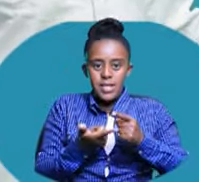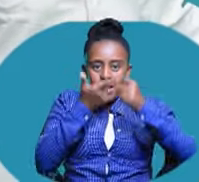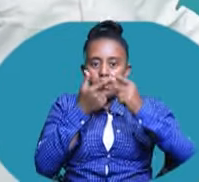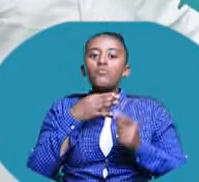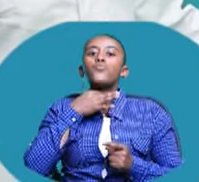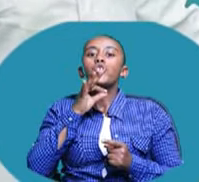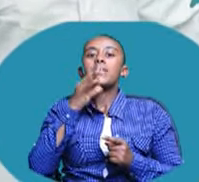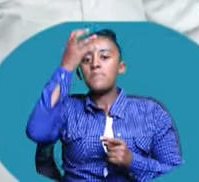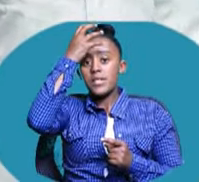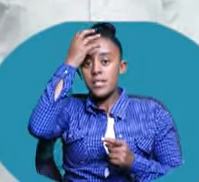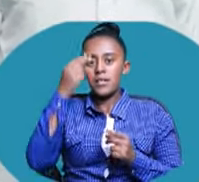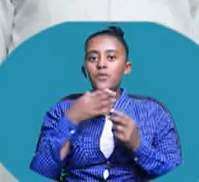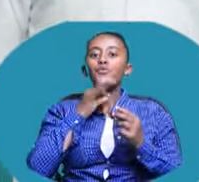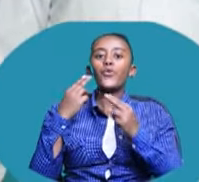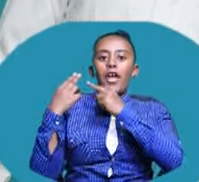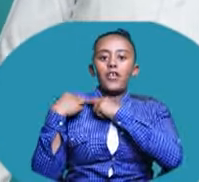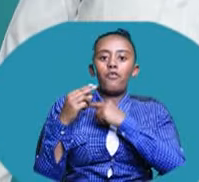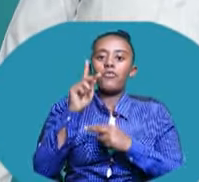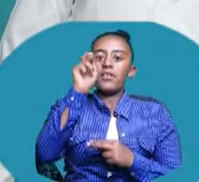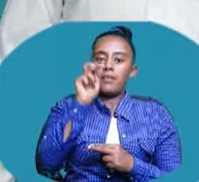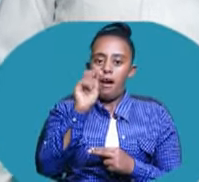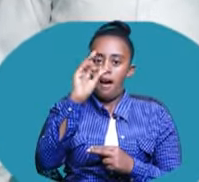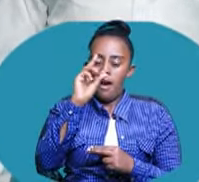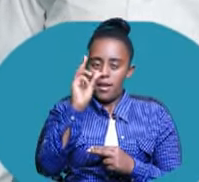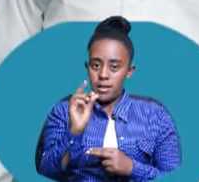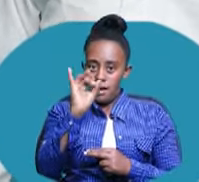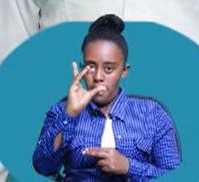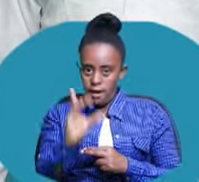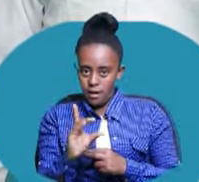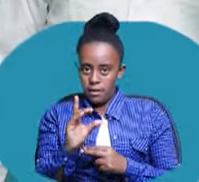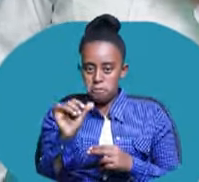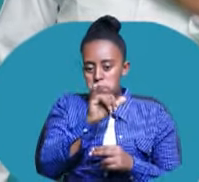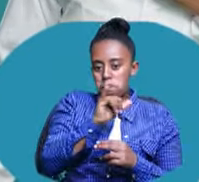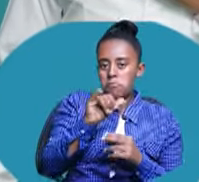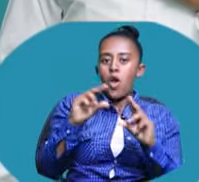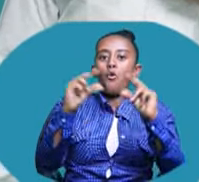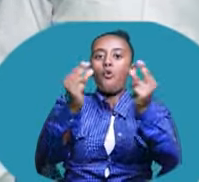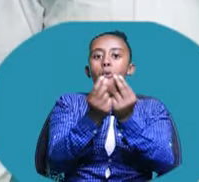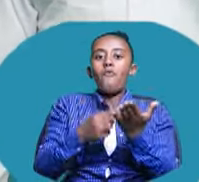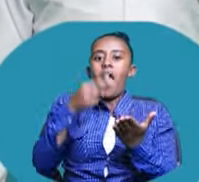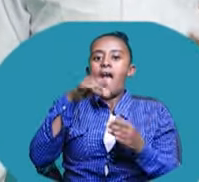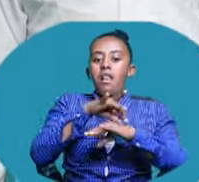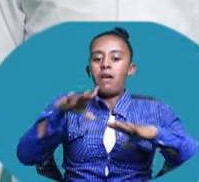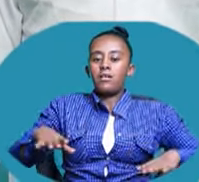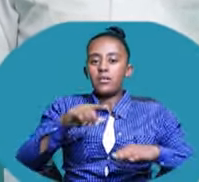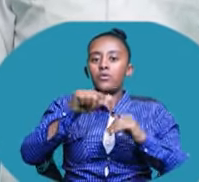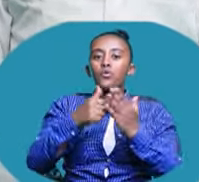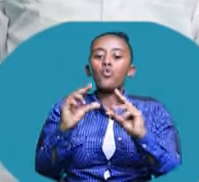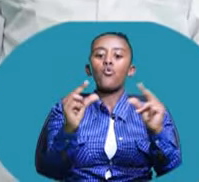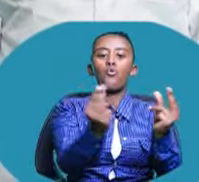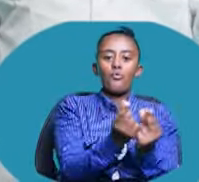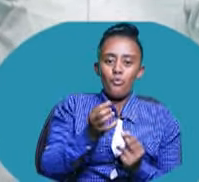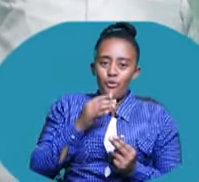state, Sultanate of Dahlak. Dahlak was a common name for a group of islands. Those group of